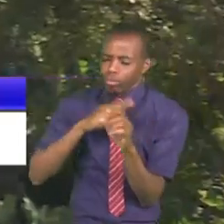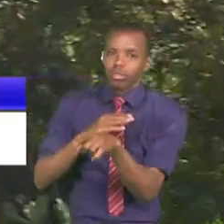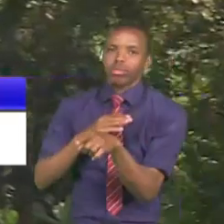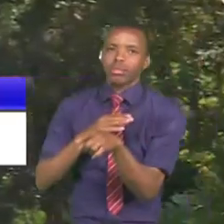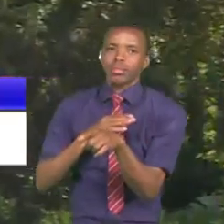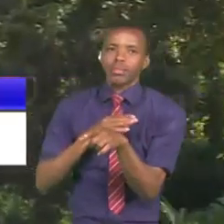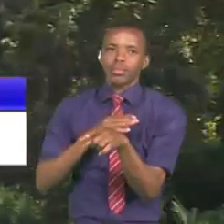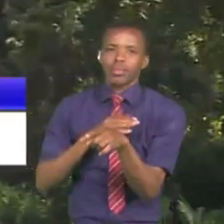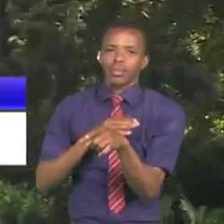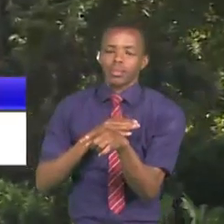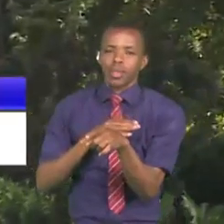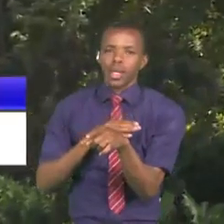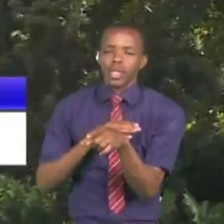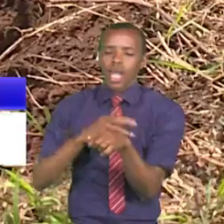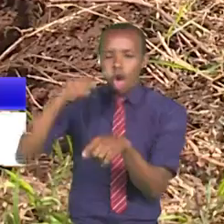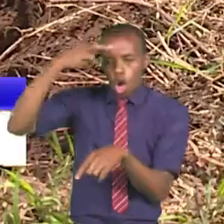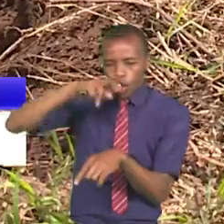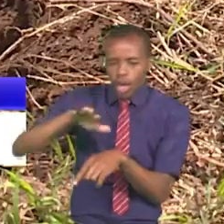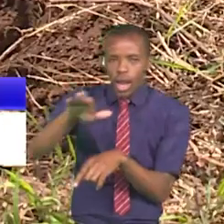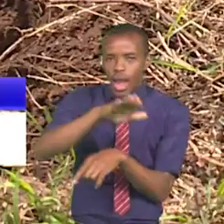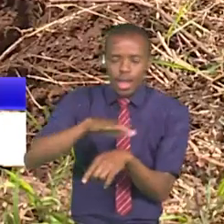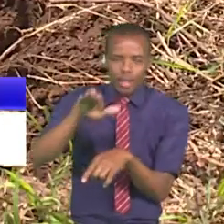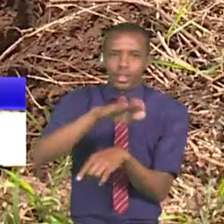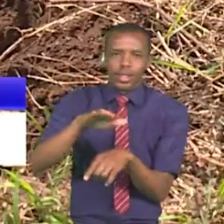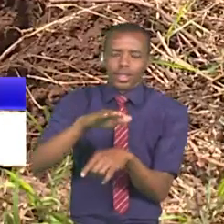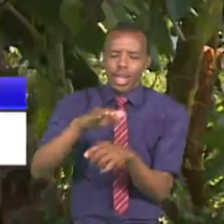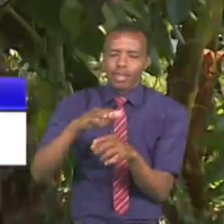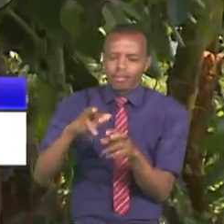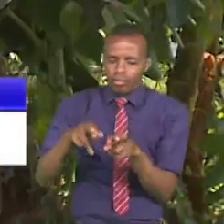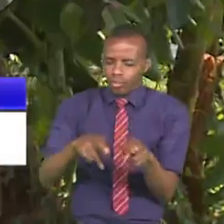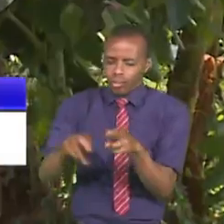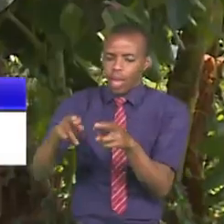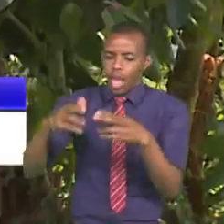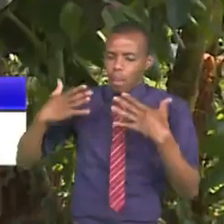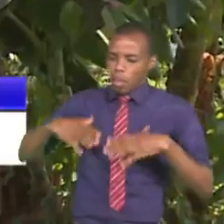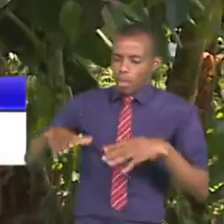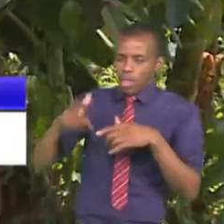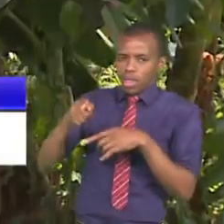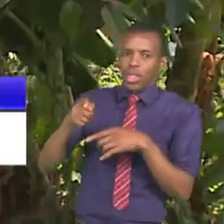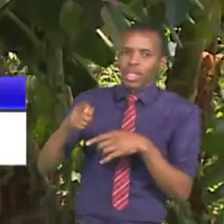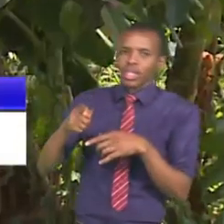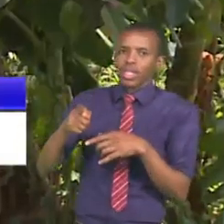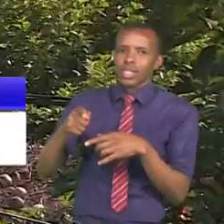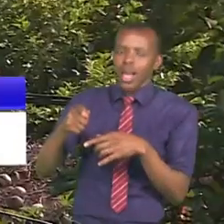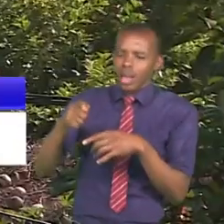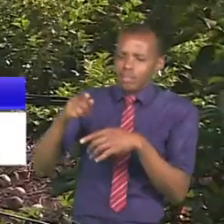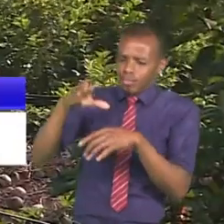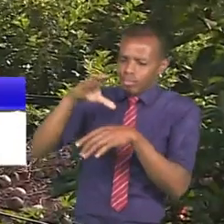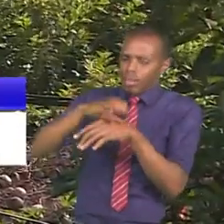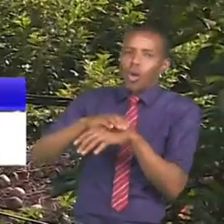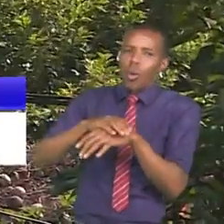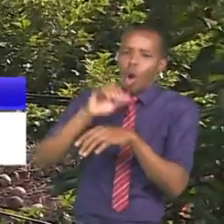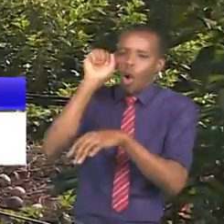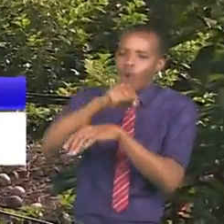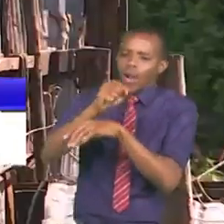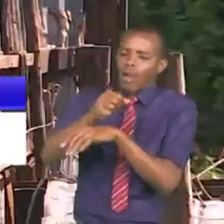is Bangladesh slum in Rongai, located along the river. Residents here have been at the receiving end of raw human